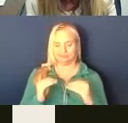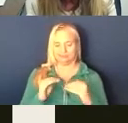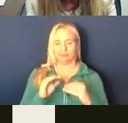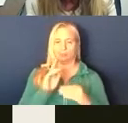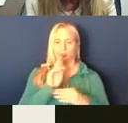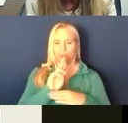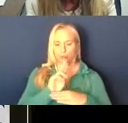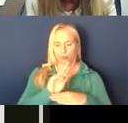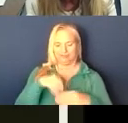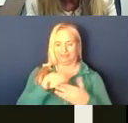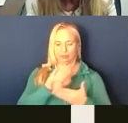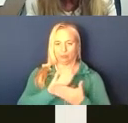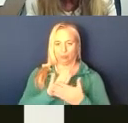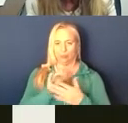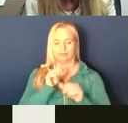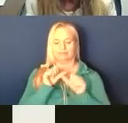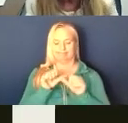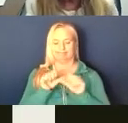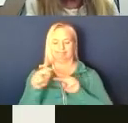Next slide.